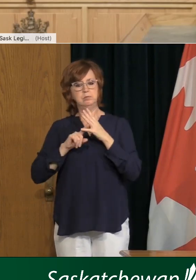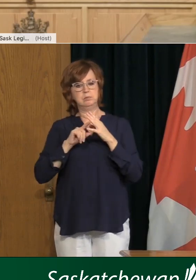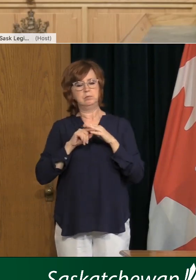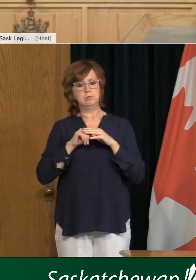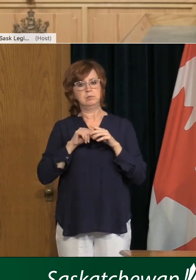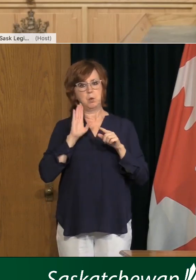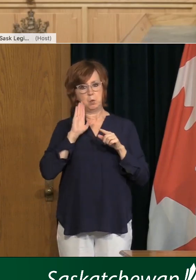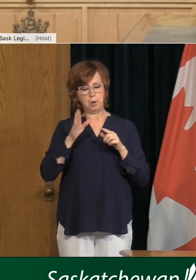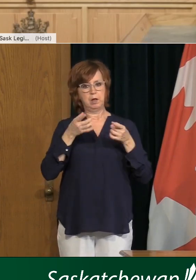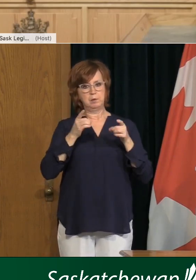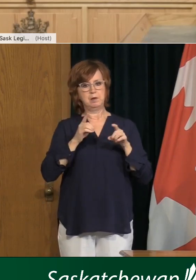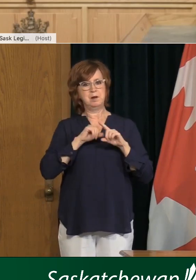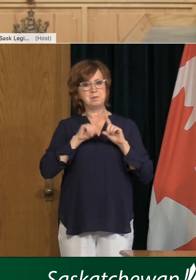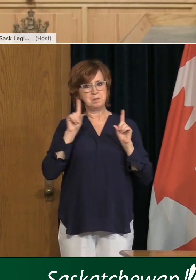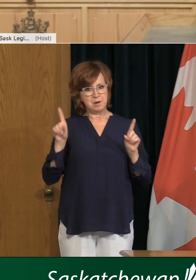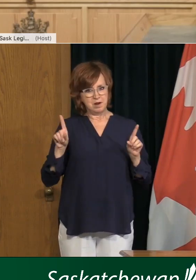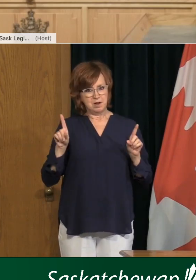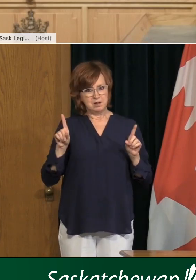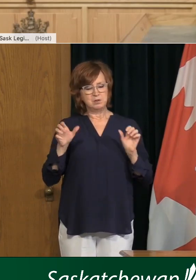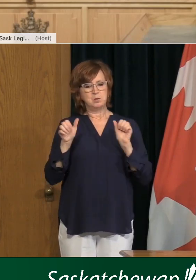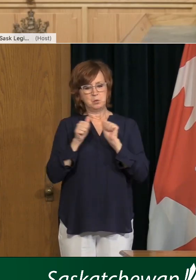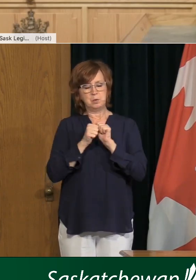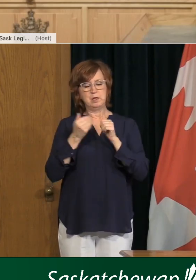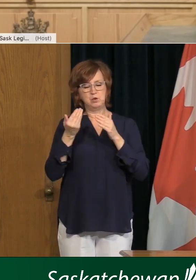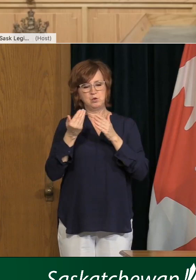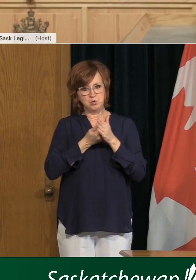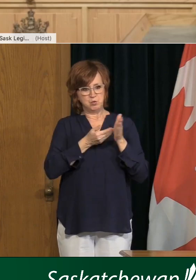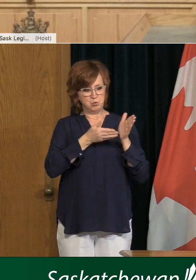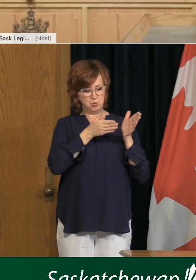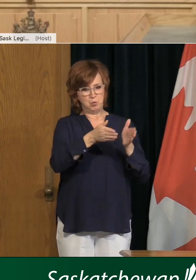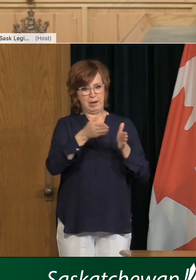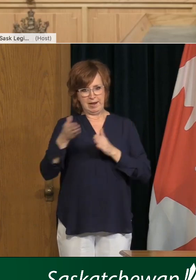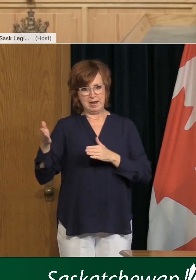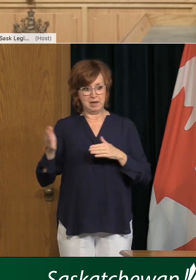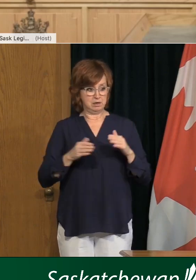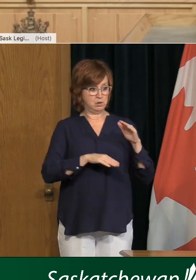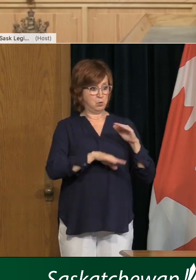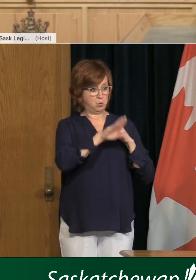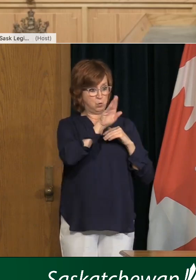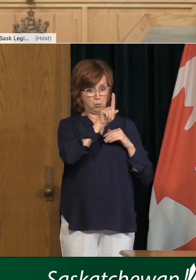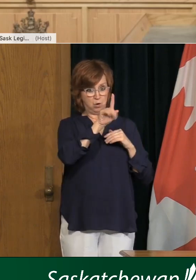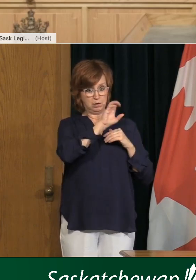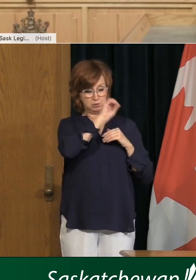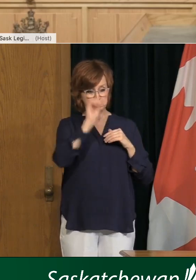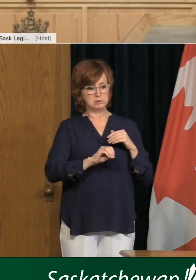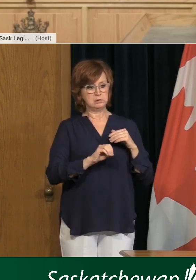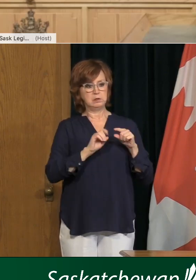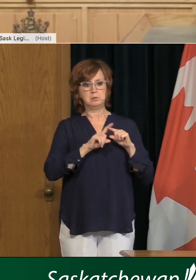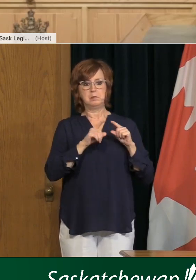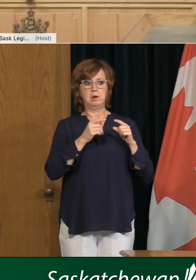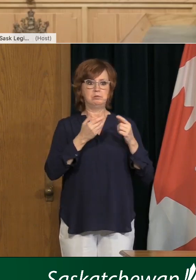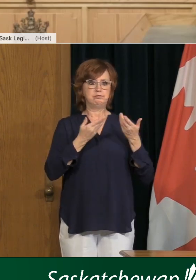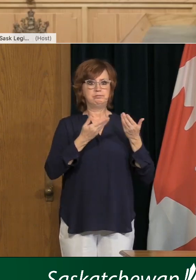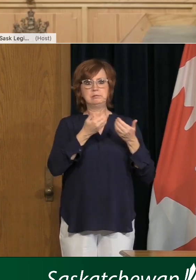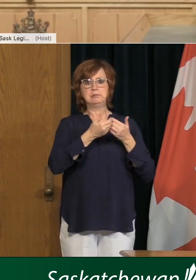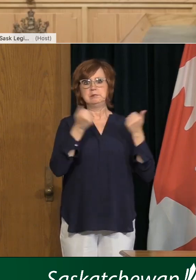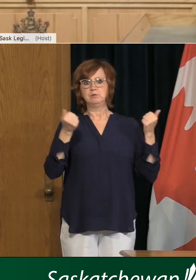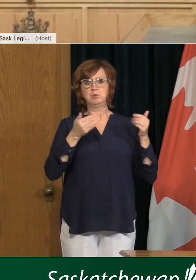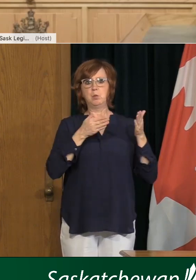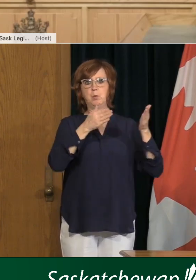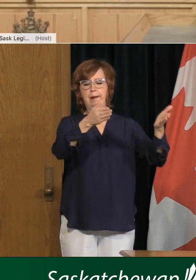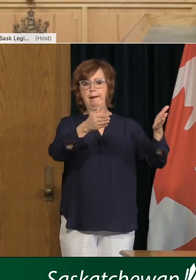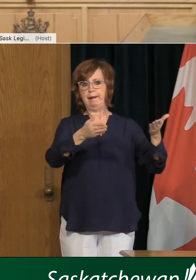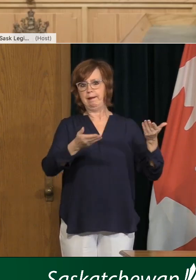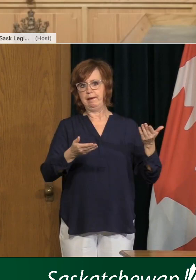and delivering services, that we will probably reach a different normal and a new normal. Phase 4 is